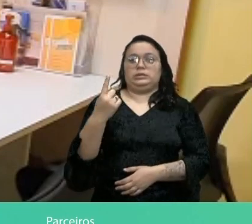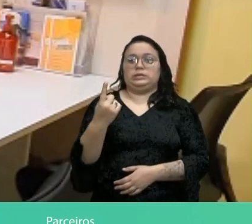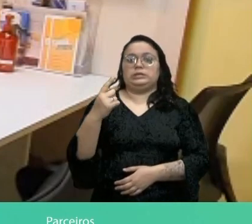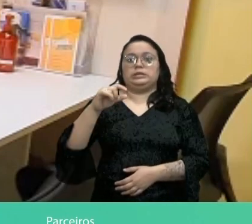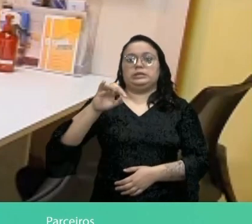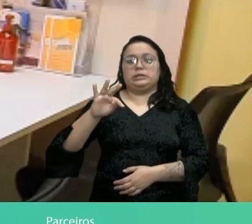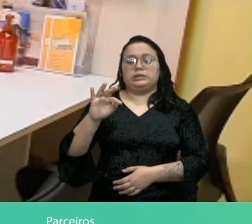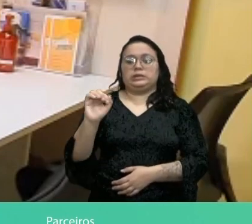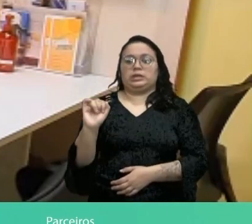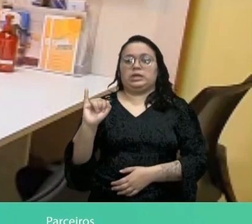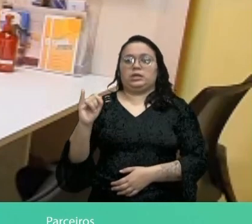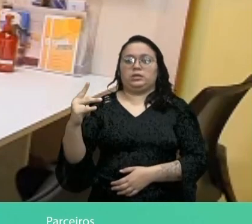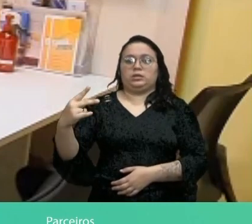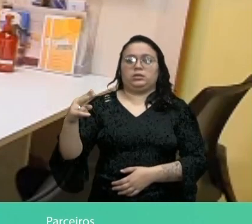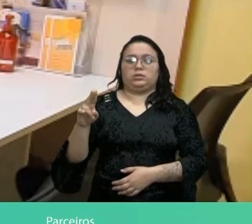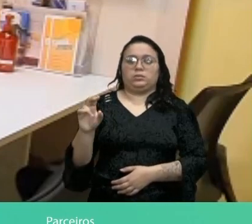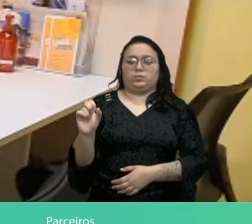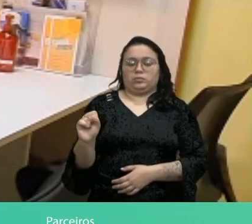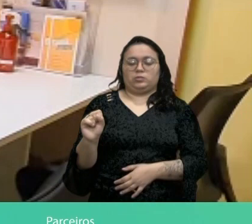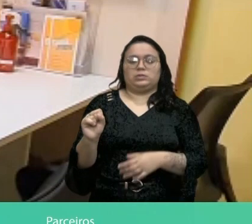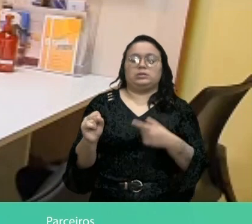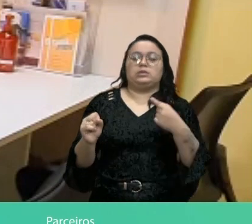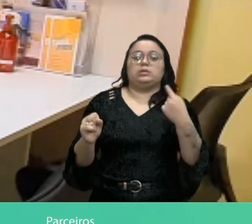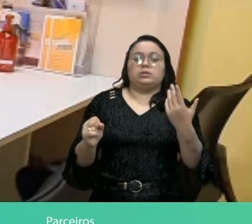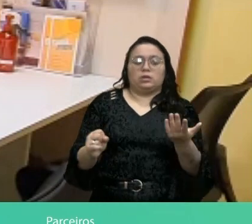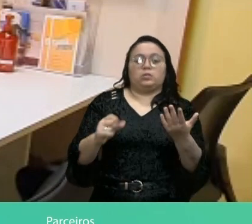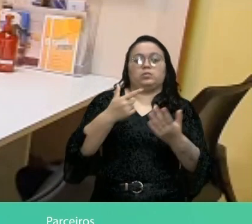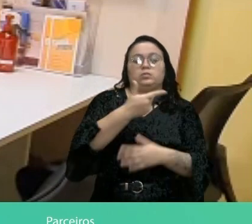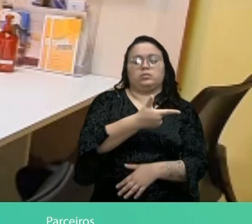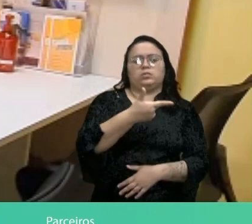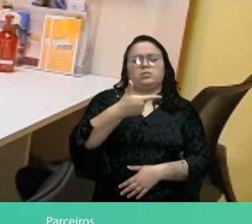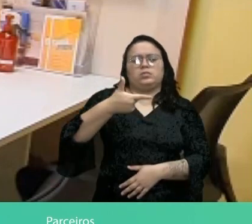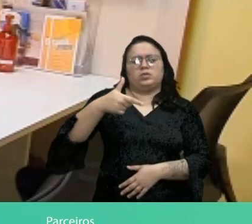you know, compare with photovoltaic solar potential,